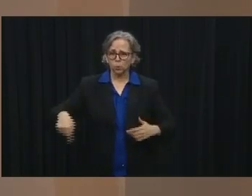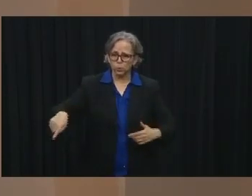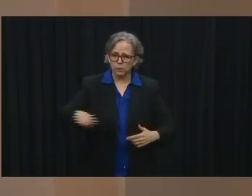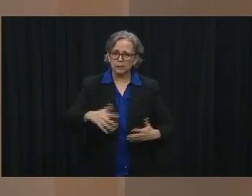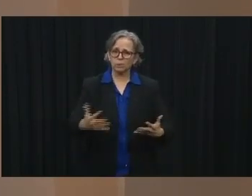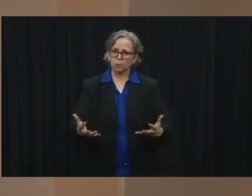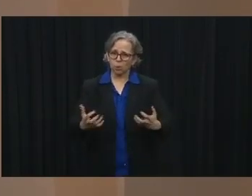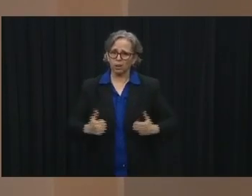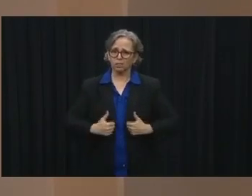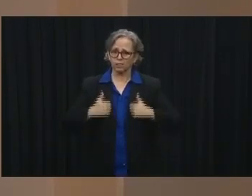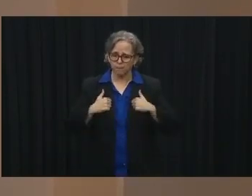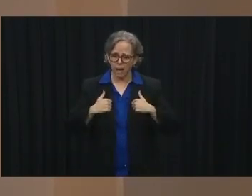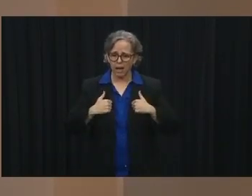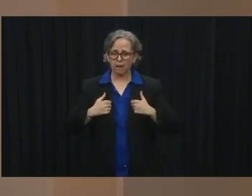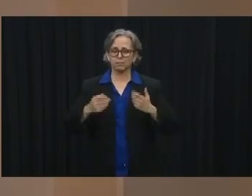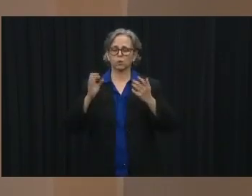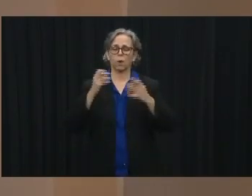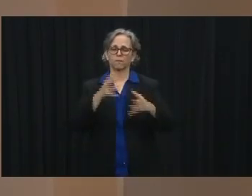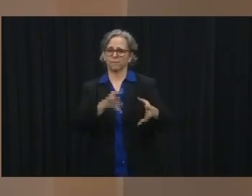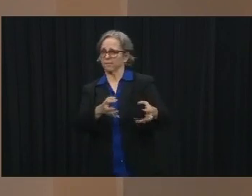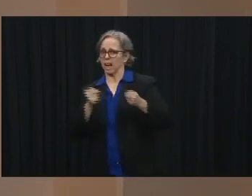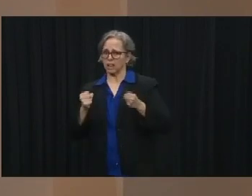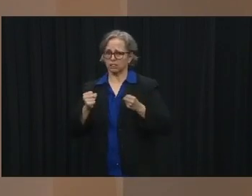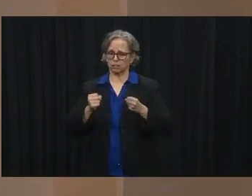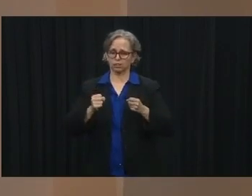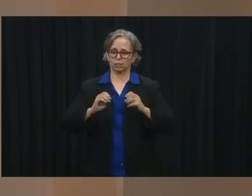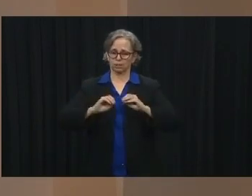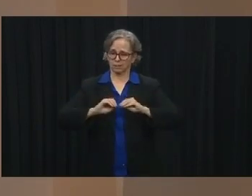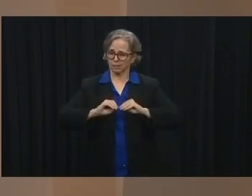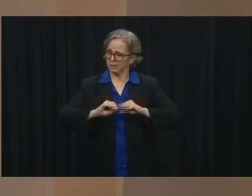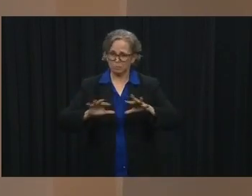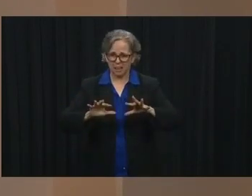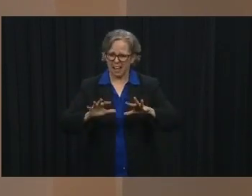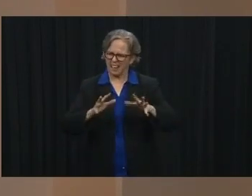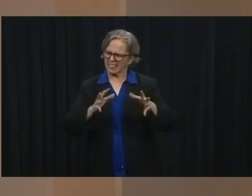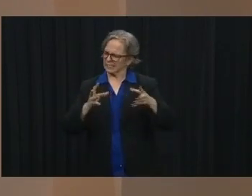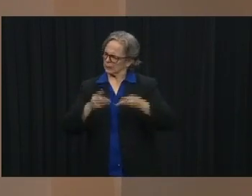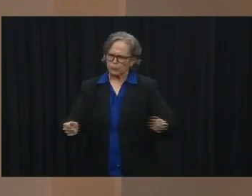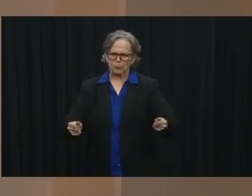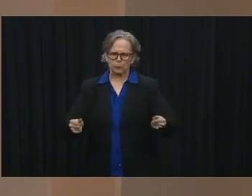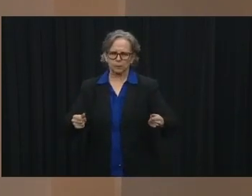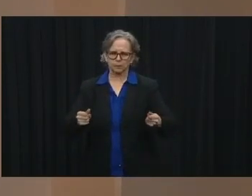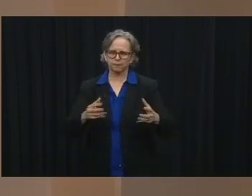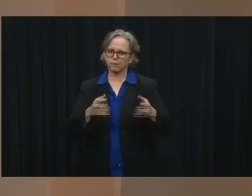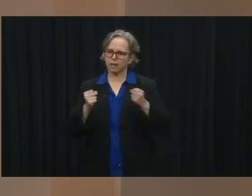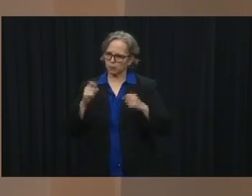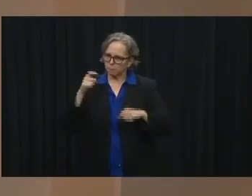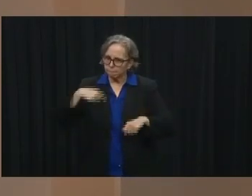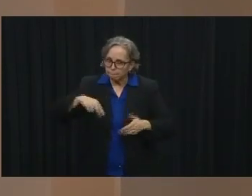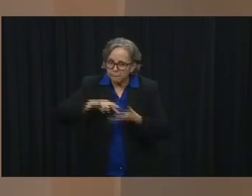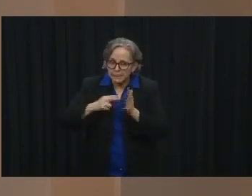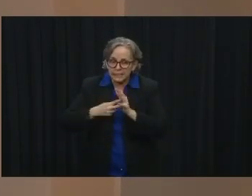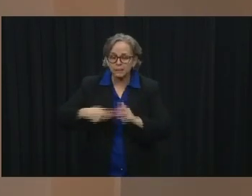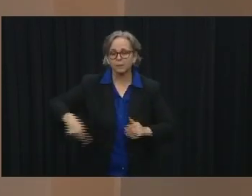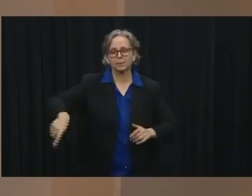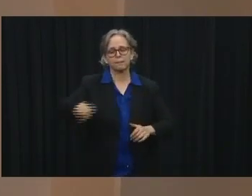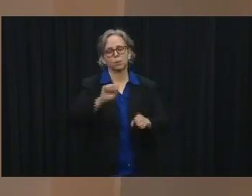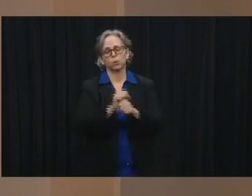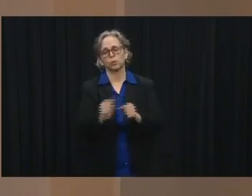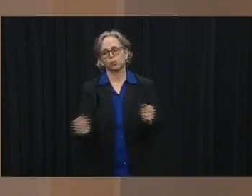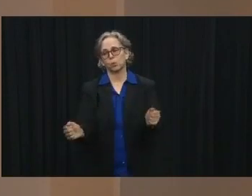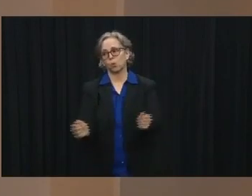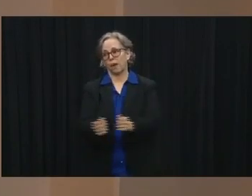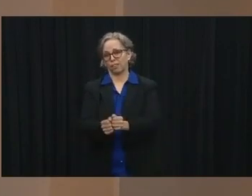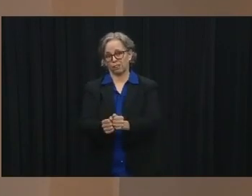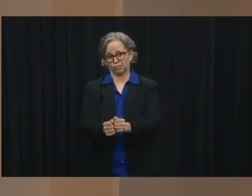responsibly. So thanks for all of those workers that are out there doing those wonderful things. They're the backbone of our